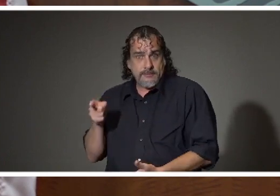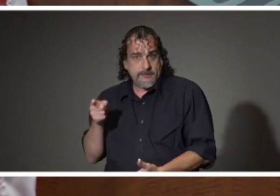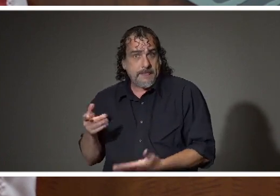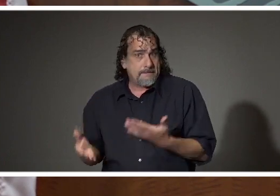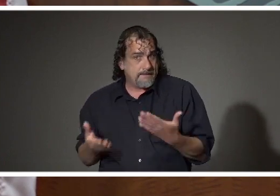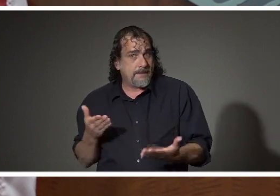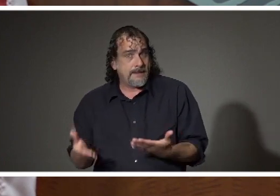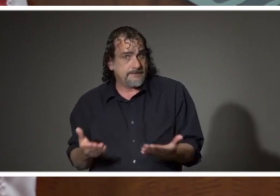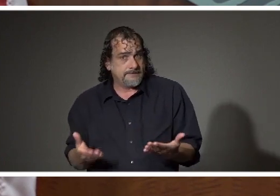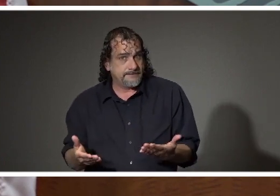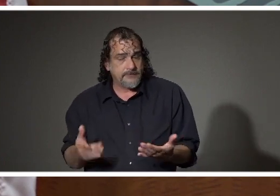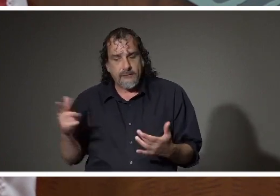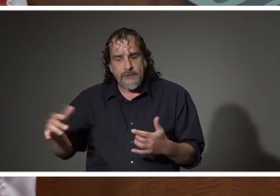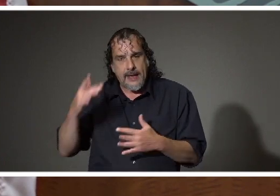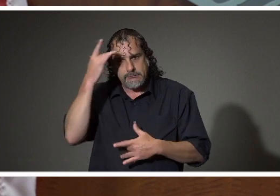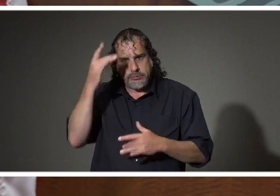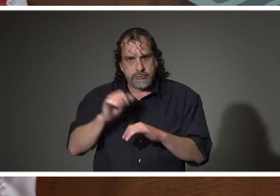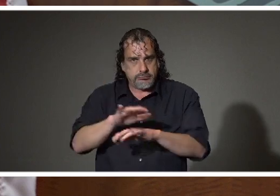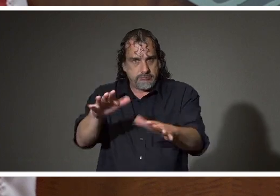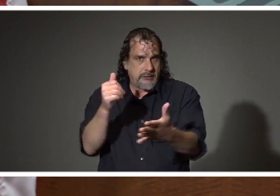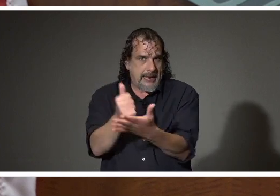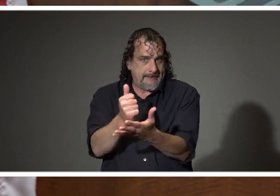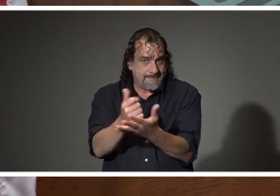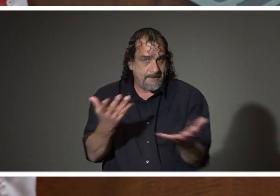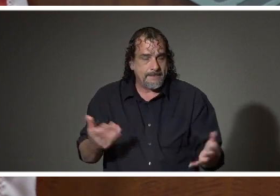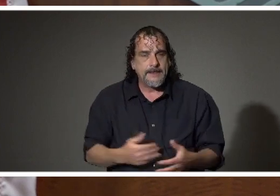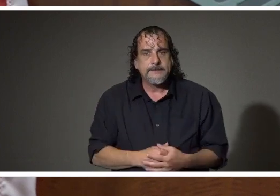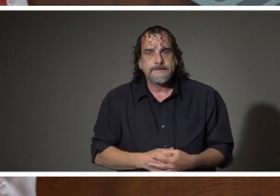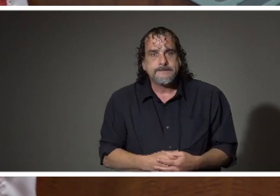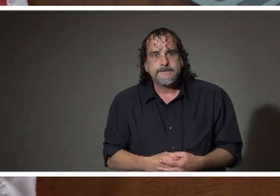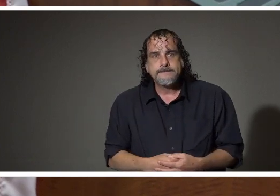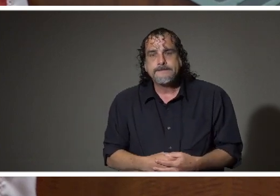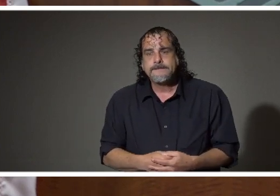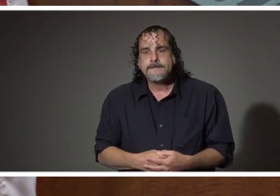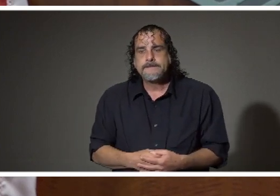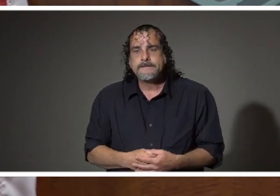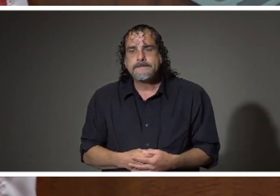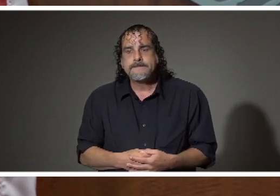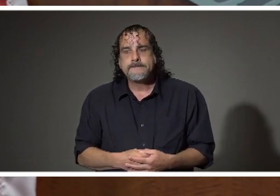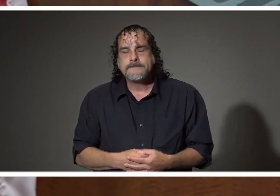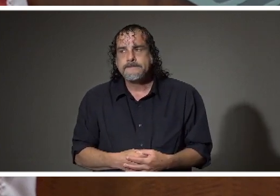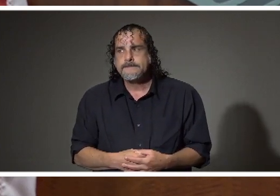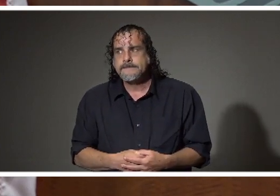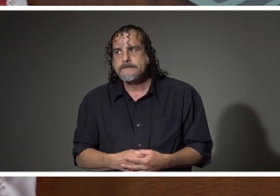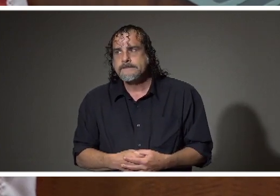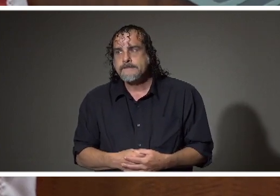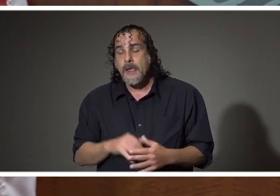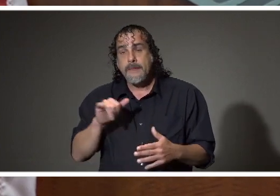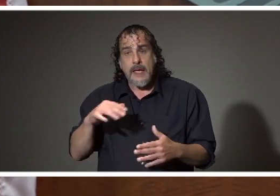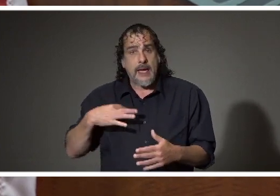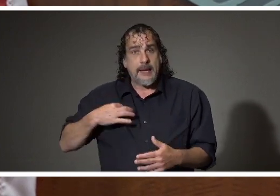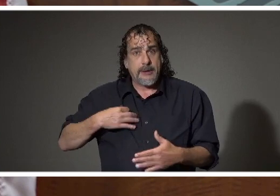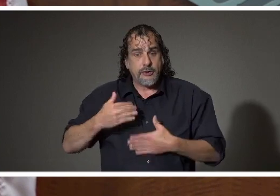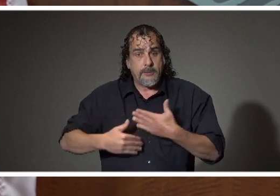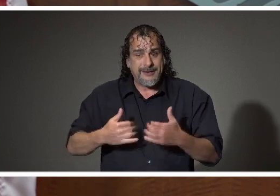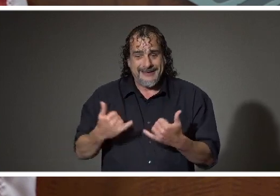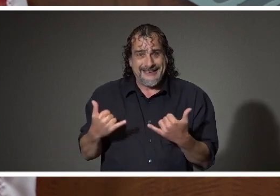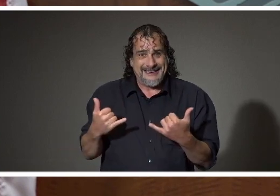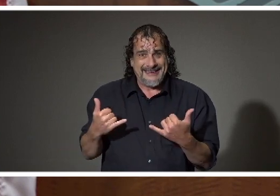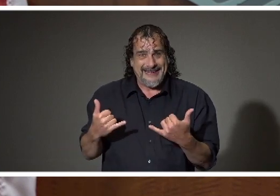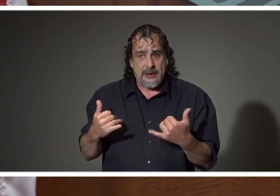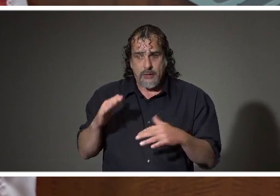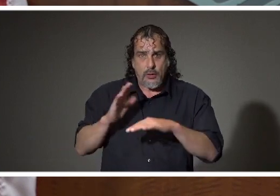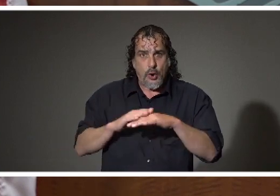for pandemic unemployment assistance. For a time, so the application process is now on